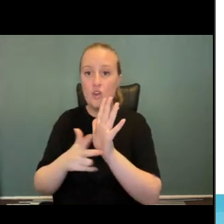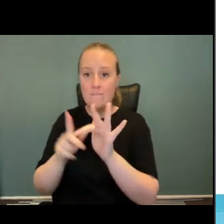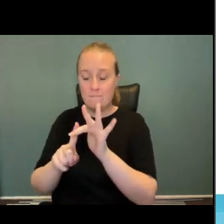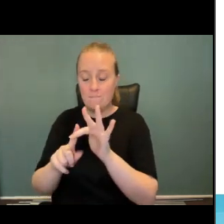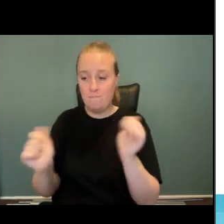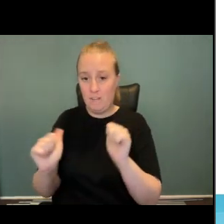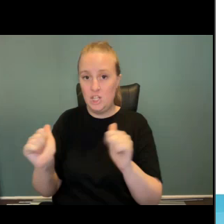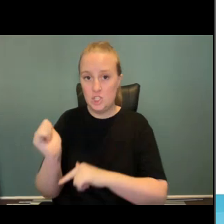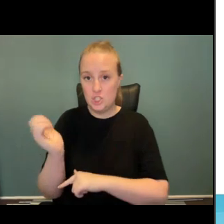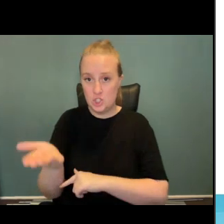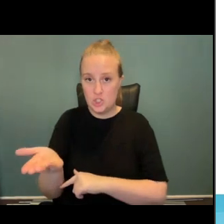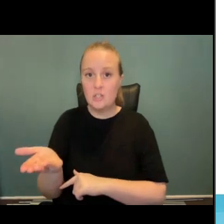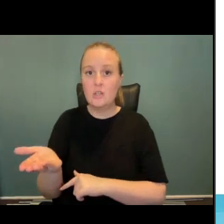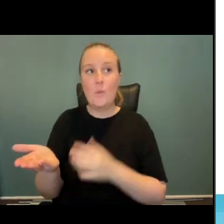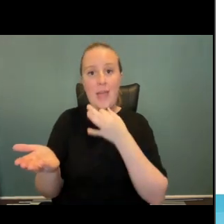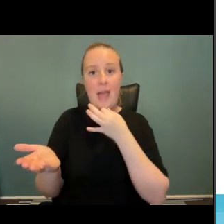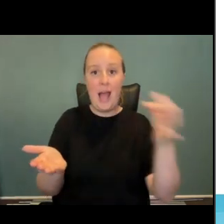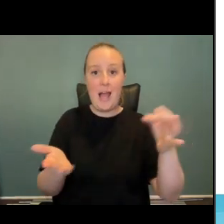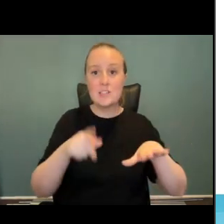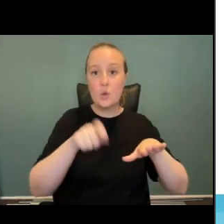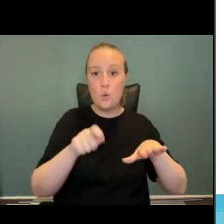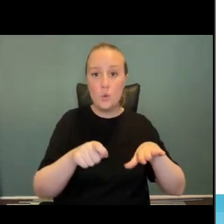orders for DNA parentage testing.